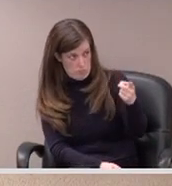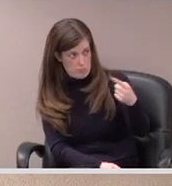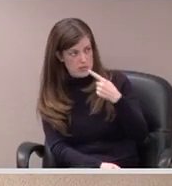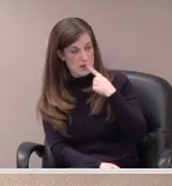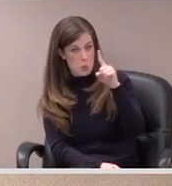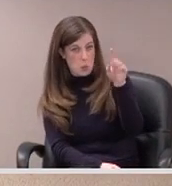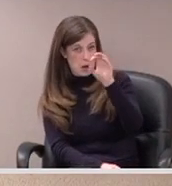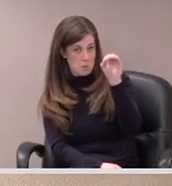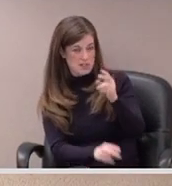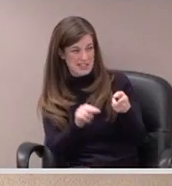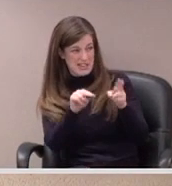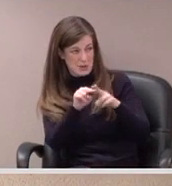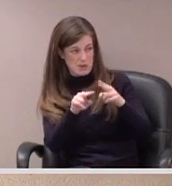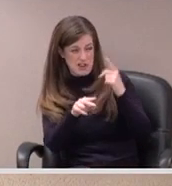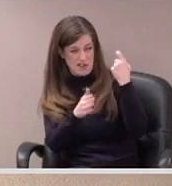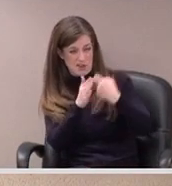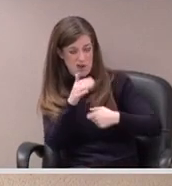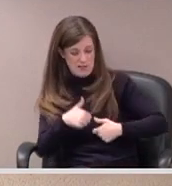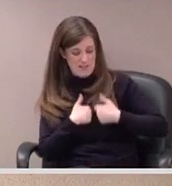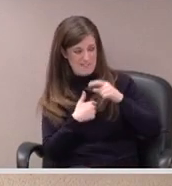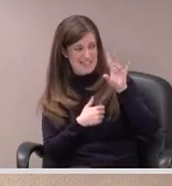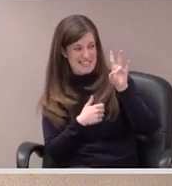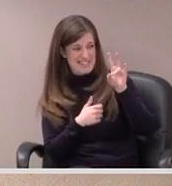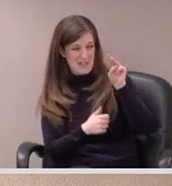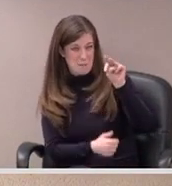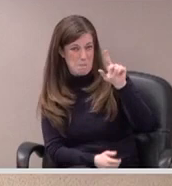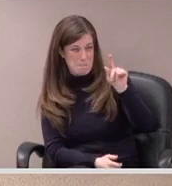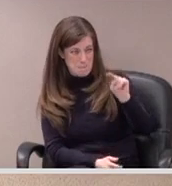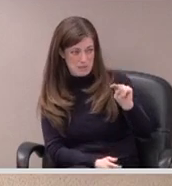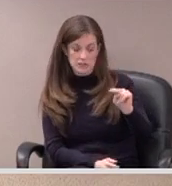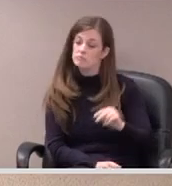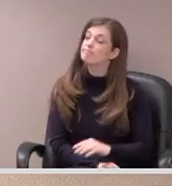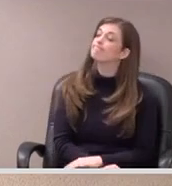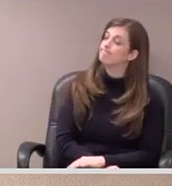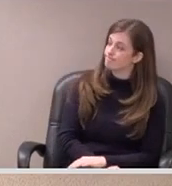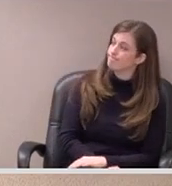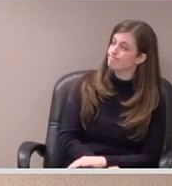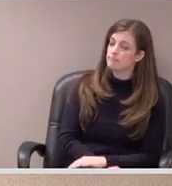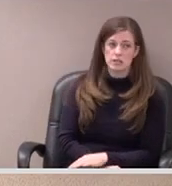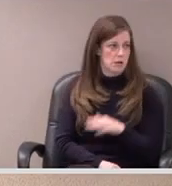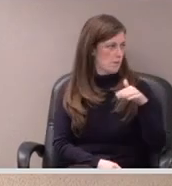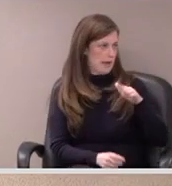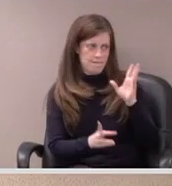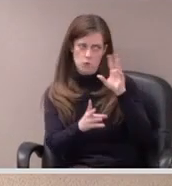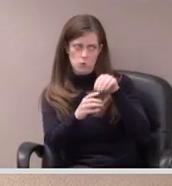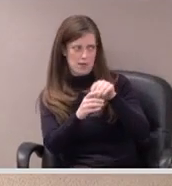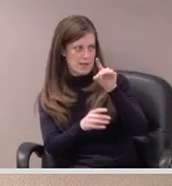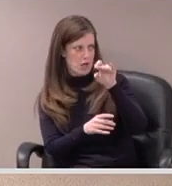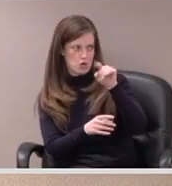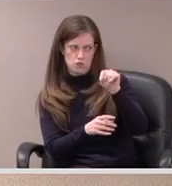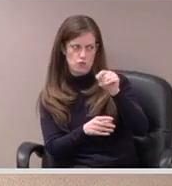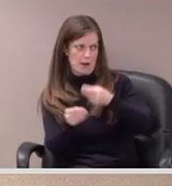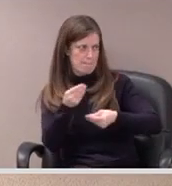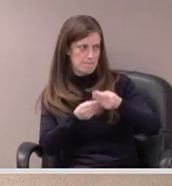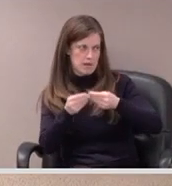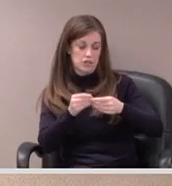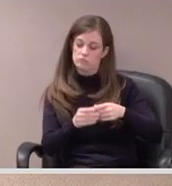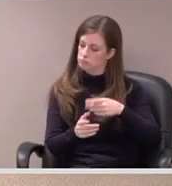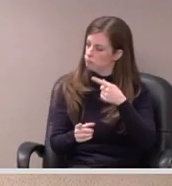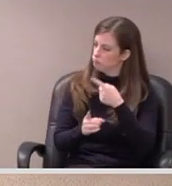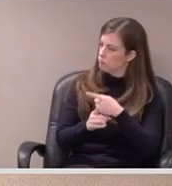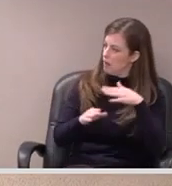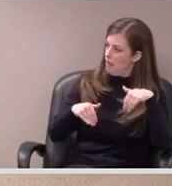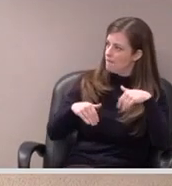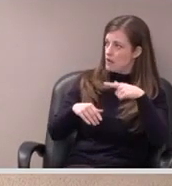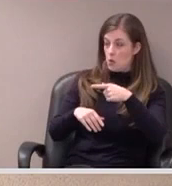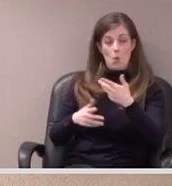increase on the cost of living is $7 million? That's correct. Okay. And we haven't included that in the draft budget? That's correct. We have not. Okay. Well, I'd like